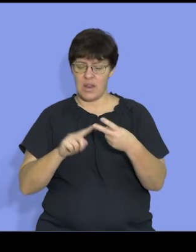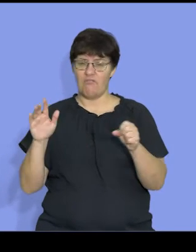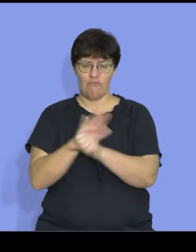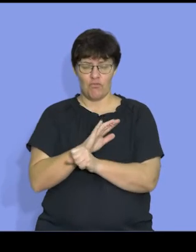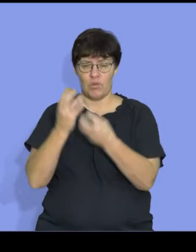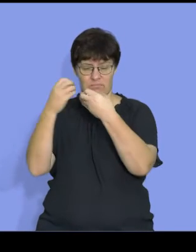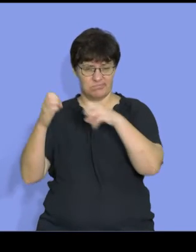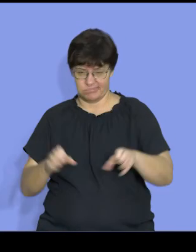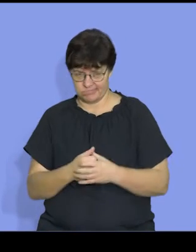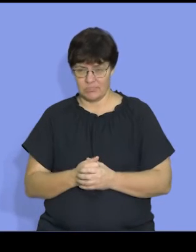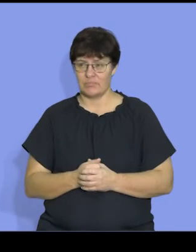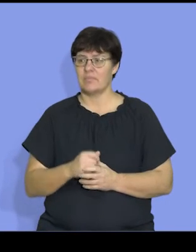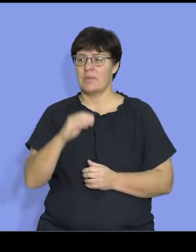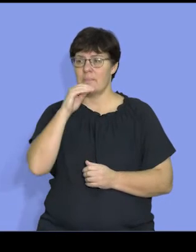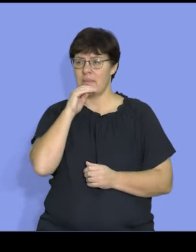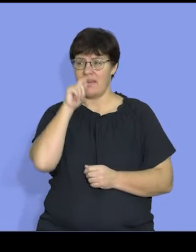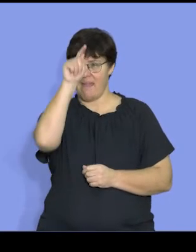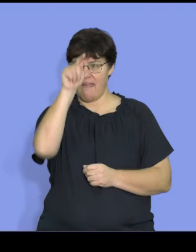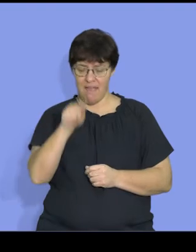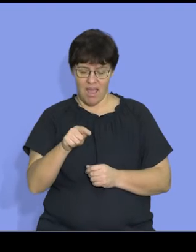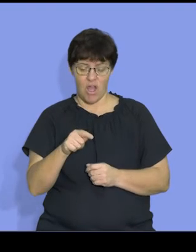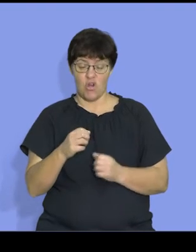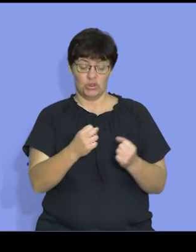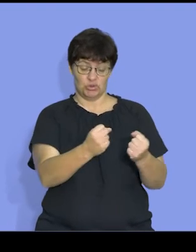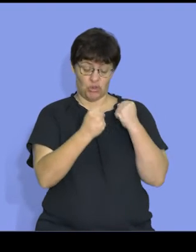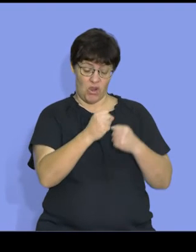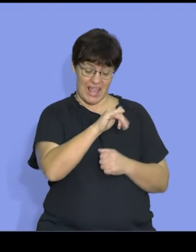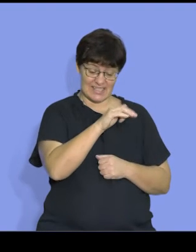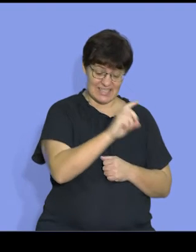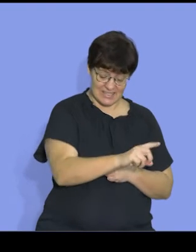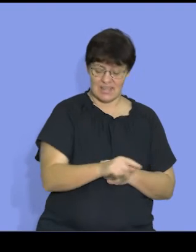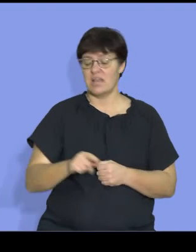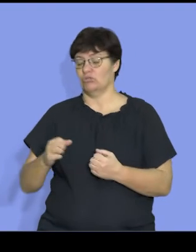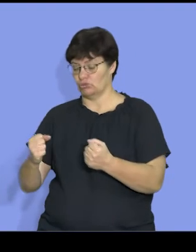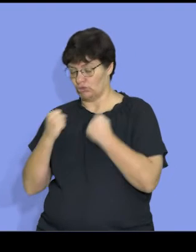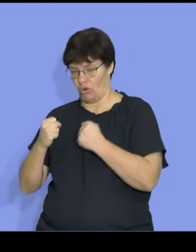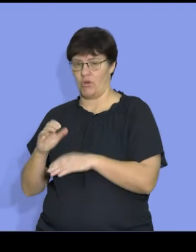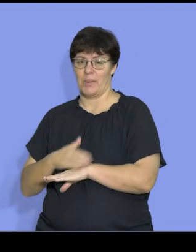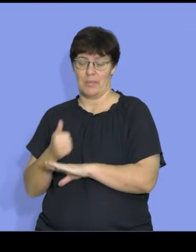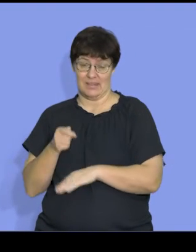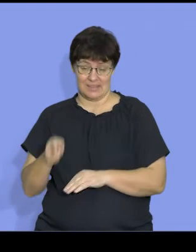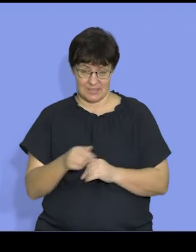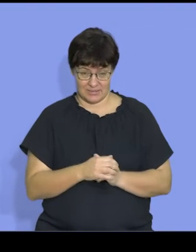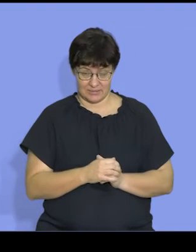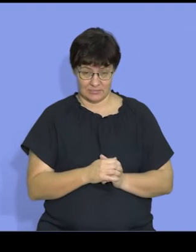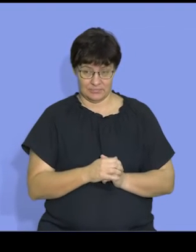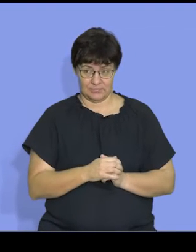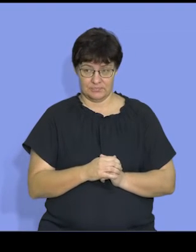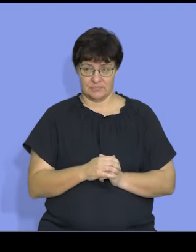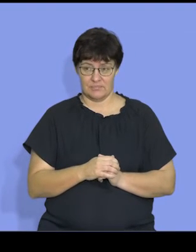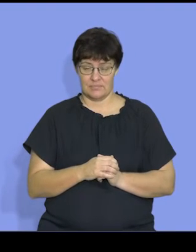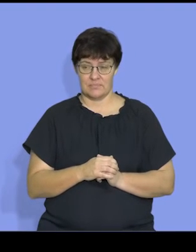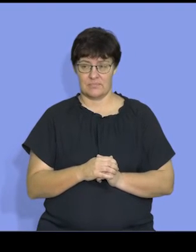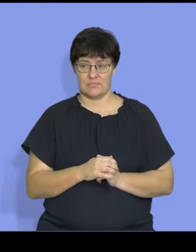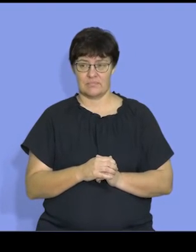are the characteristics that we use to identify the acid and base in this particular reaction,